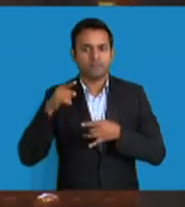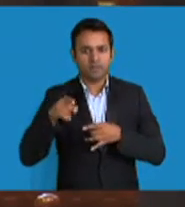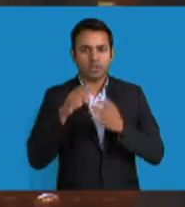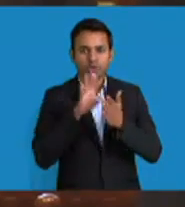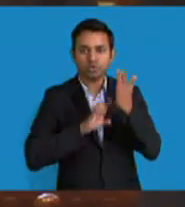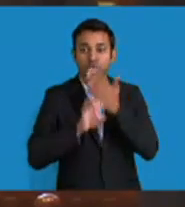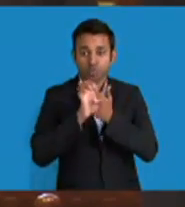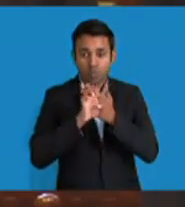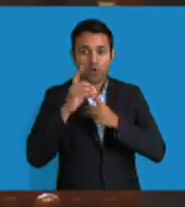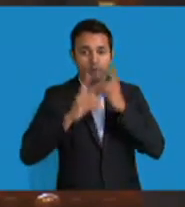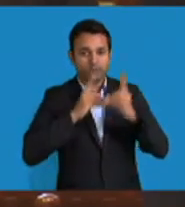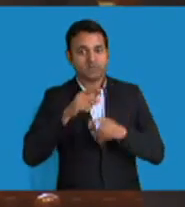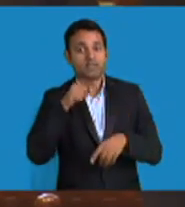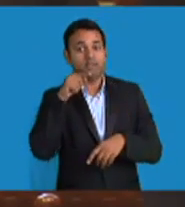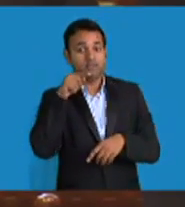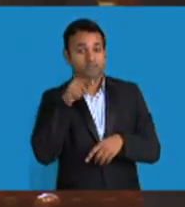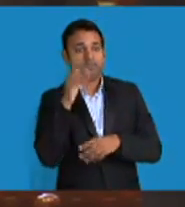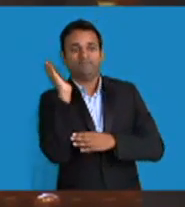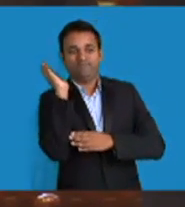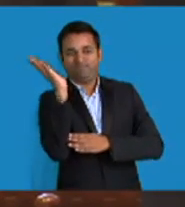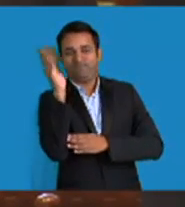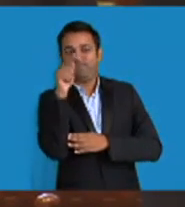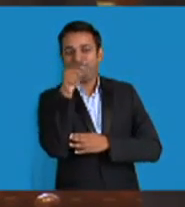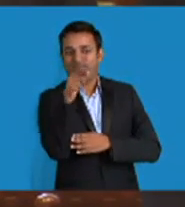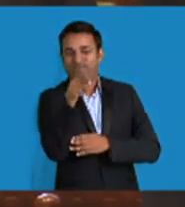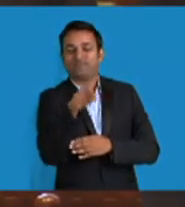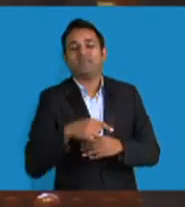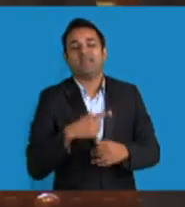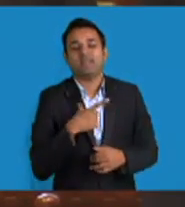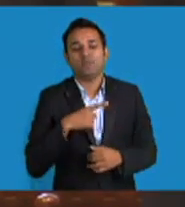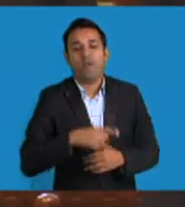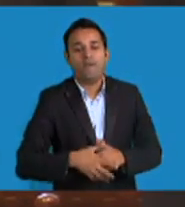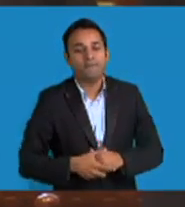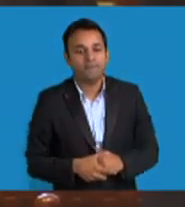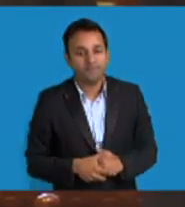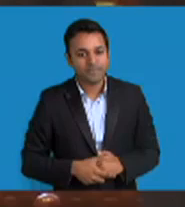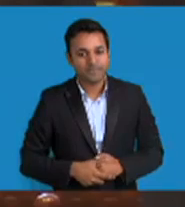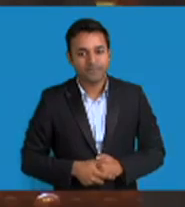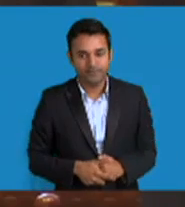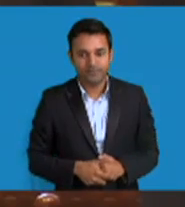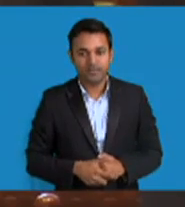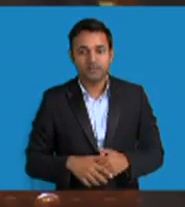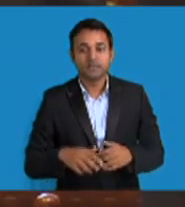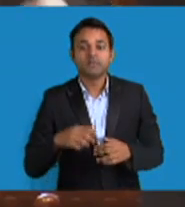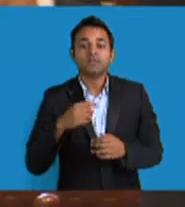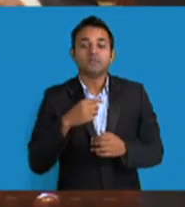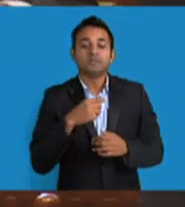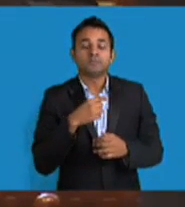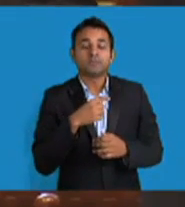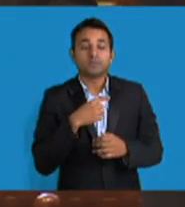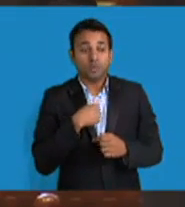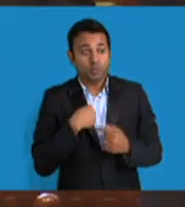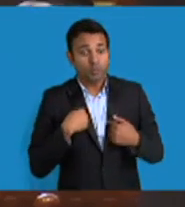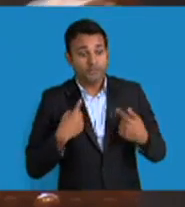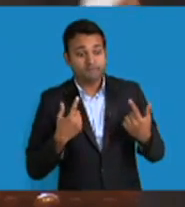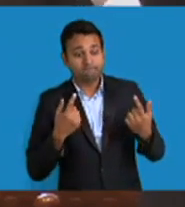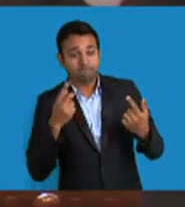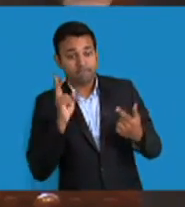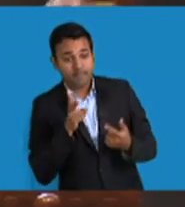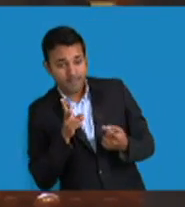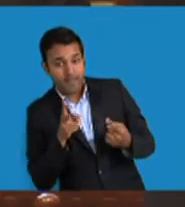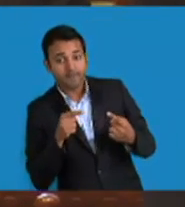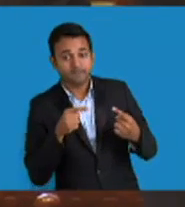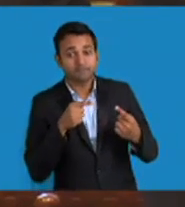our nation and the other small island developing states. We have also made inroads in the electronic monitoring